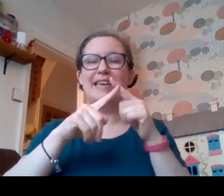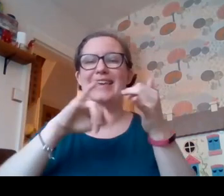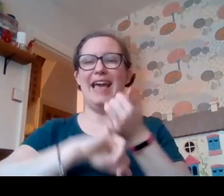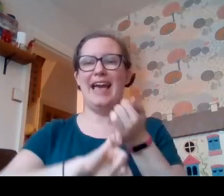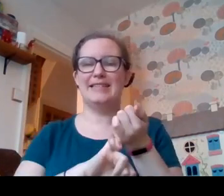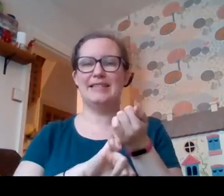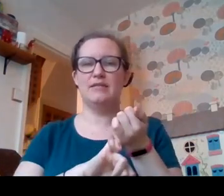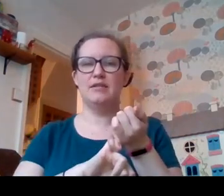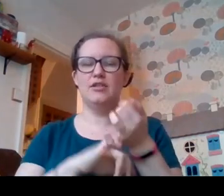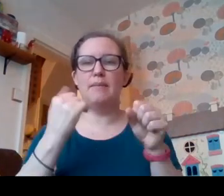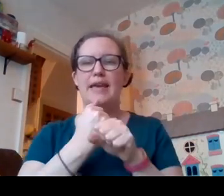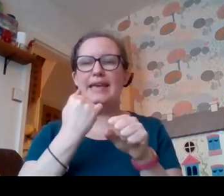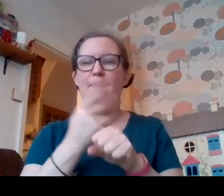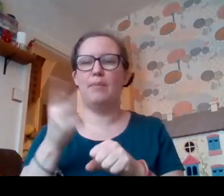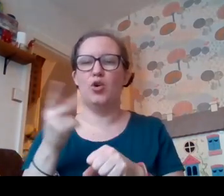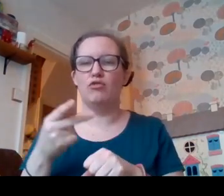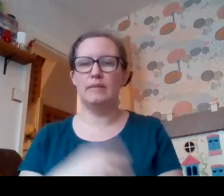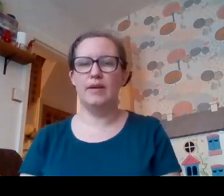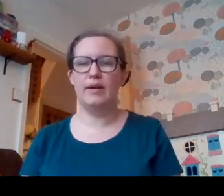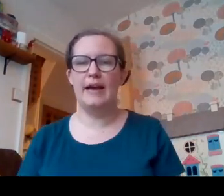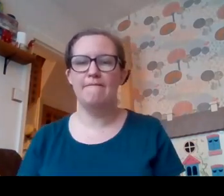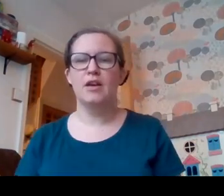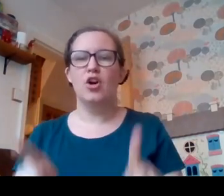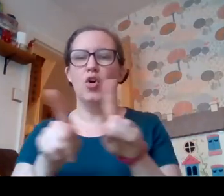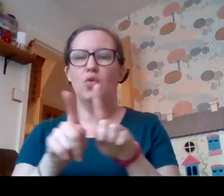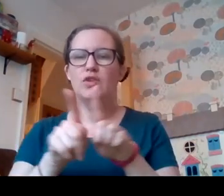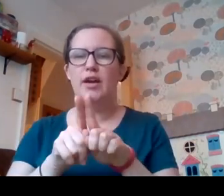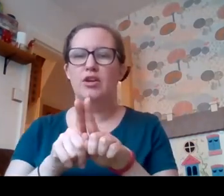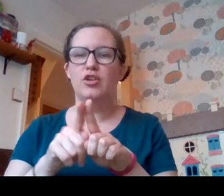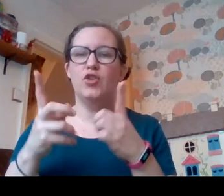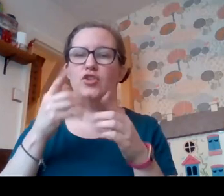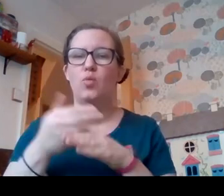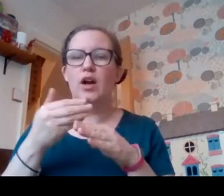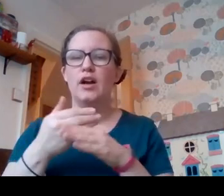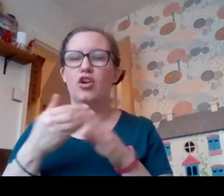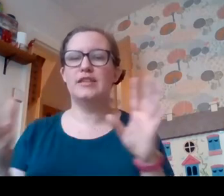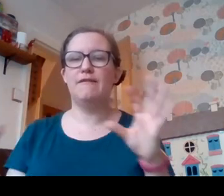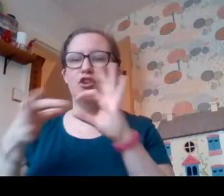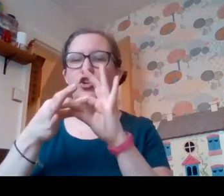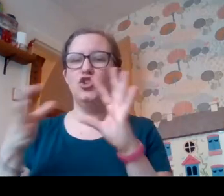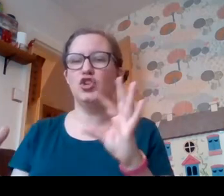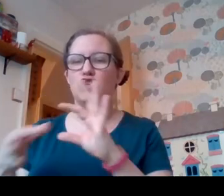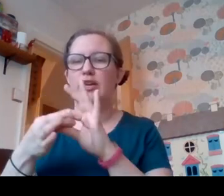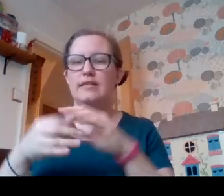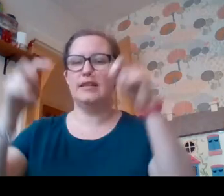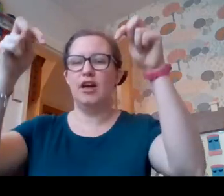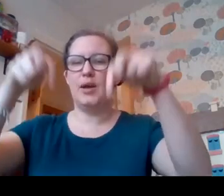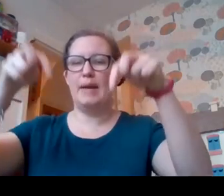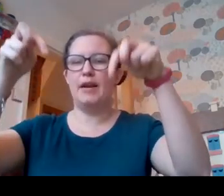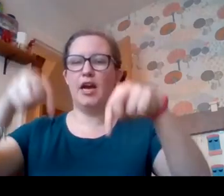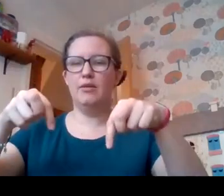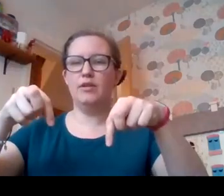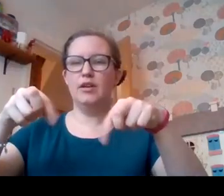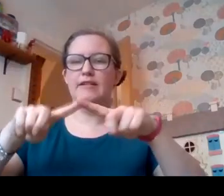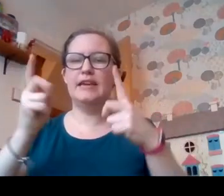add an ES to make it the plural, okay? Also, you've got some work on different conjunctions,